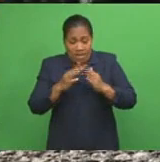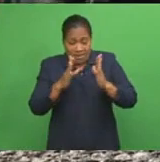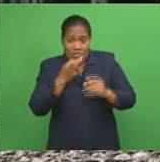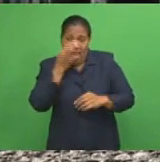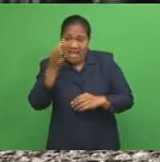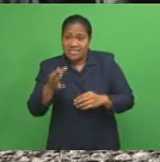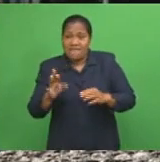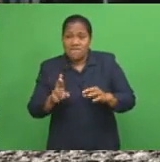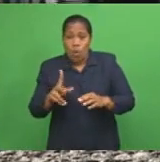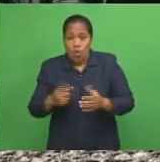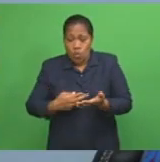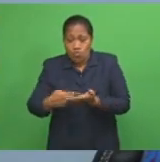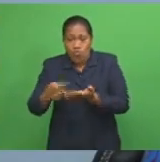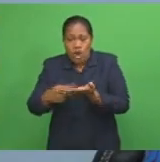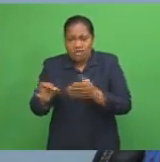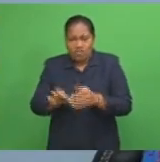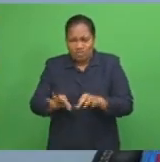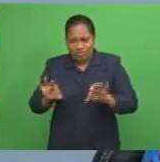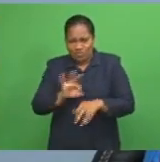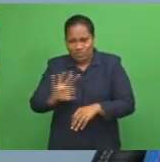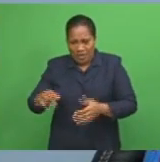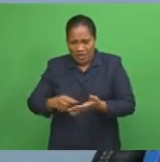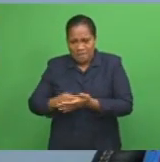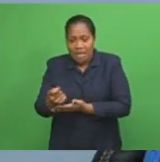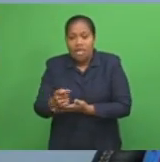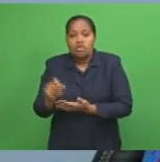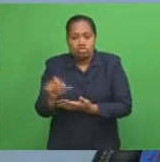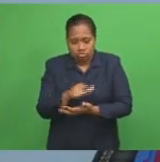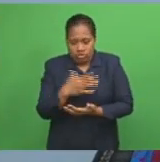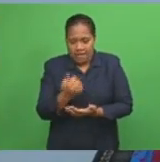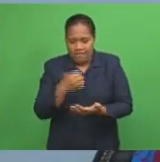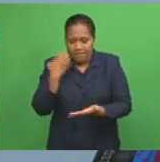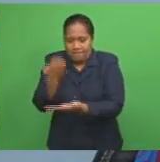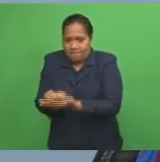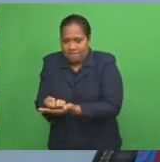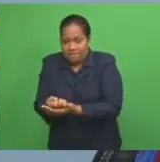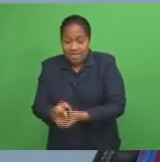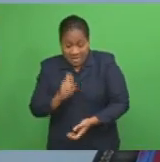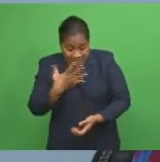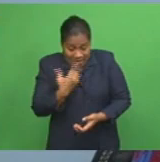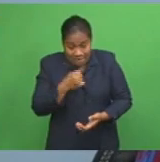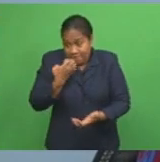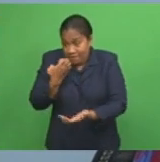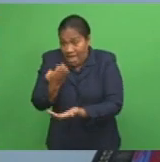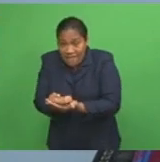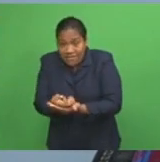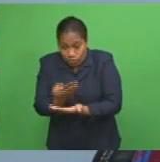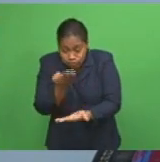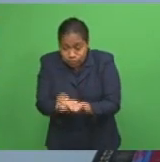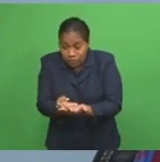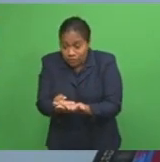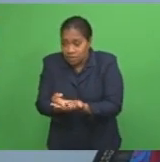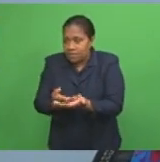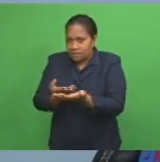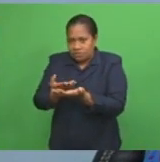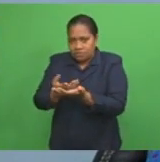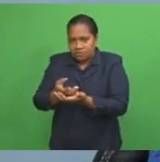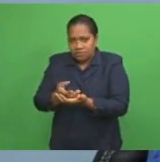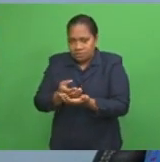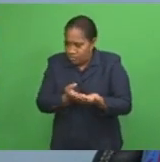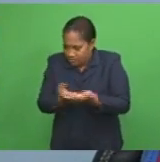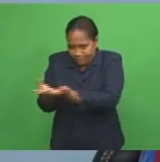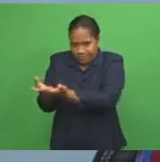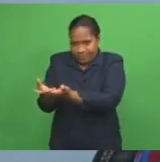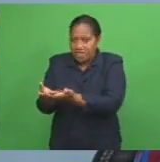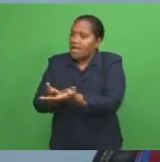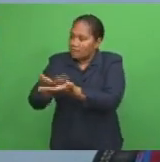holidays. If you have your evidence, that backs up your talk and you negotiate with your landlord. If